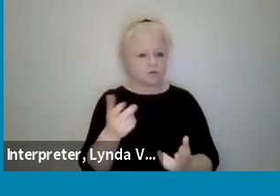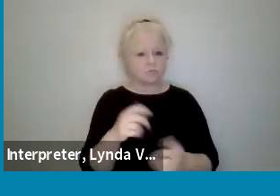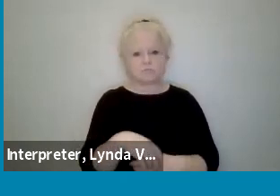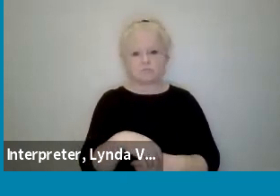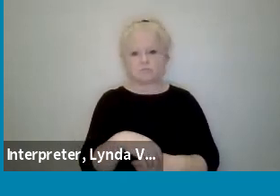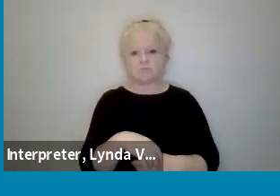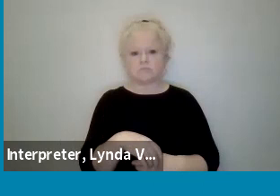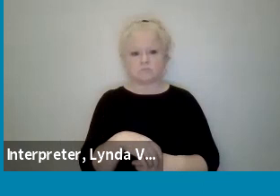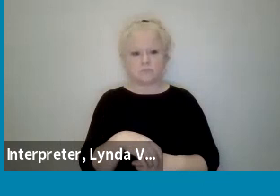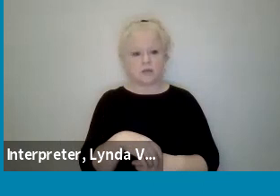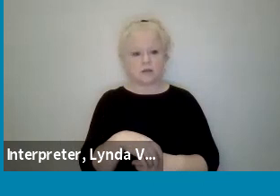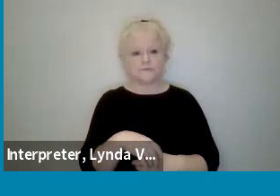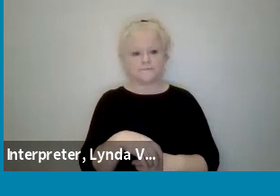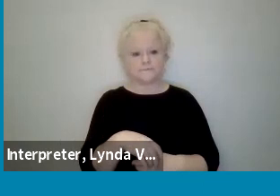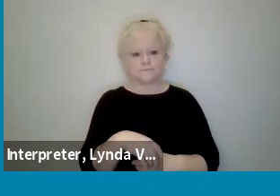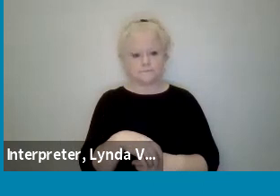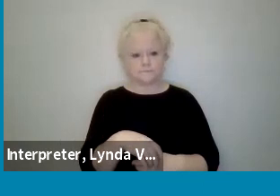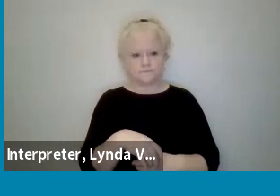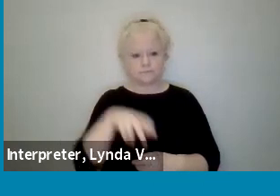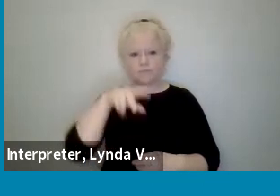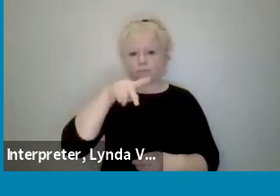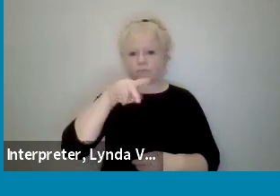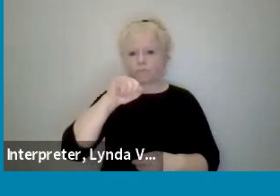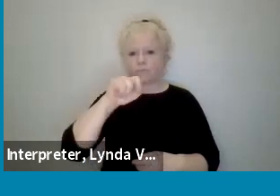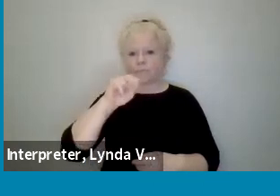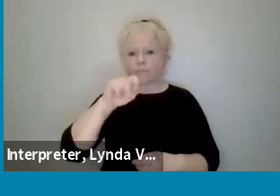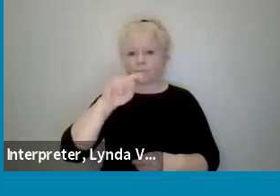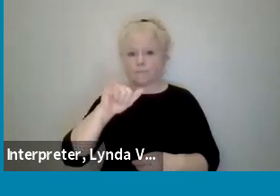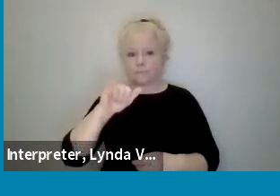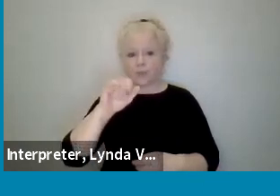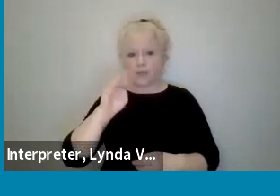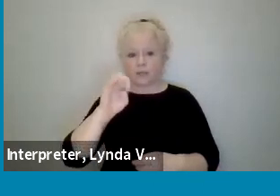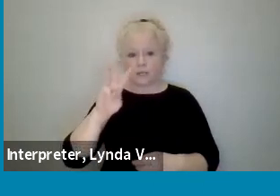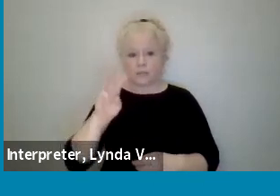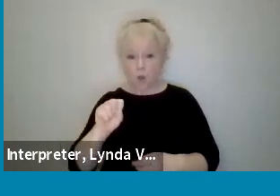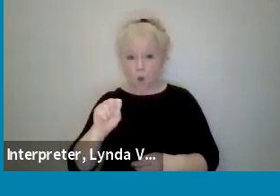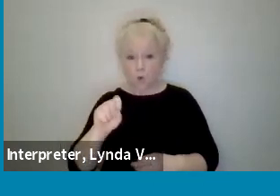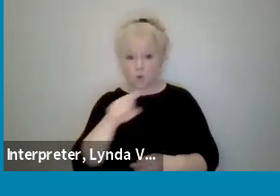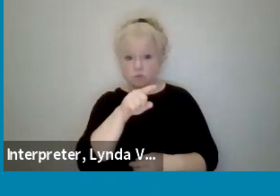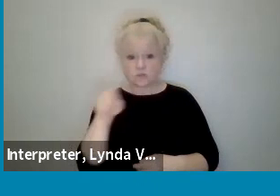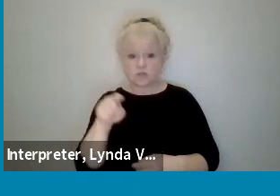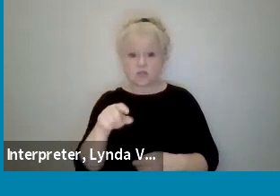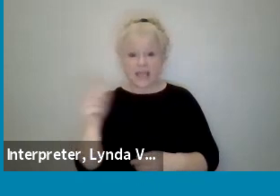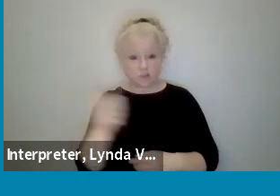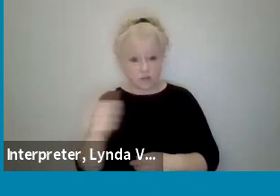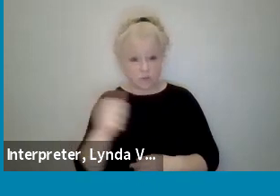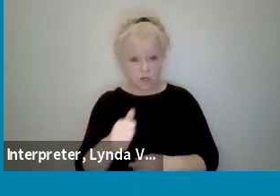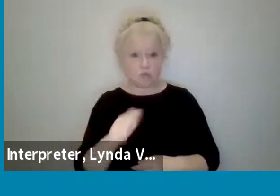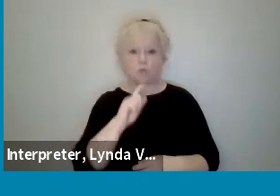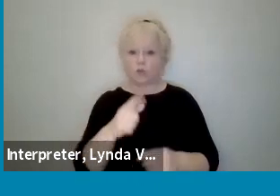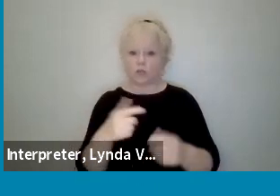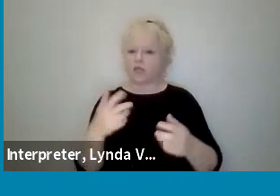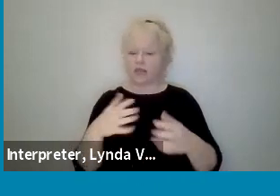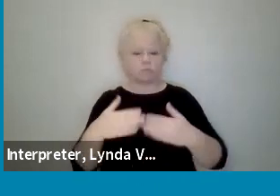are just a few that I'm going to mention who have really welcomed our participants with open arms. We are fortunate to have with